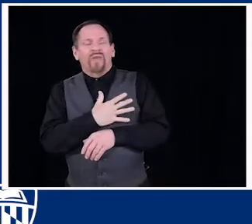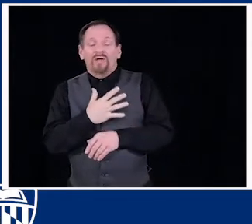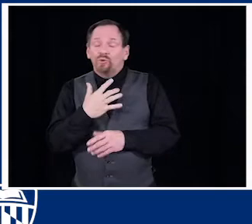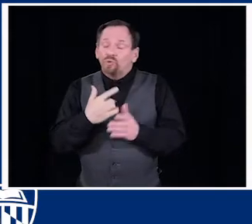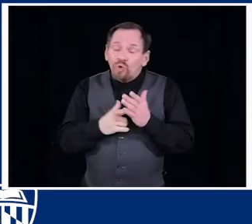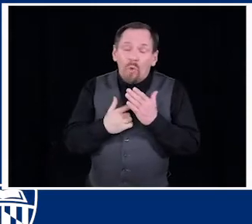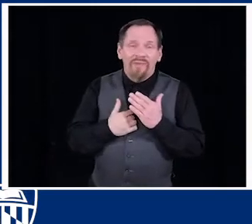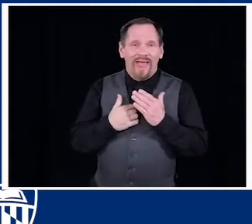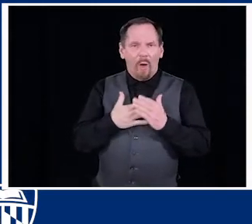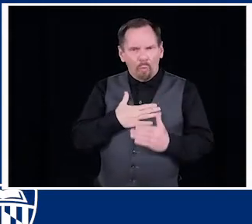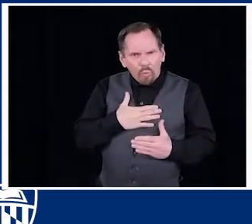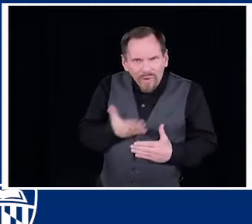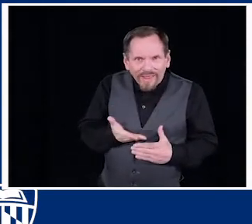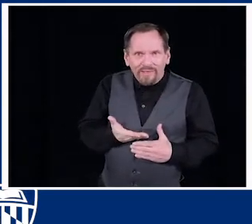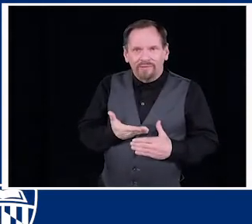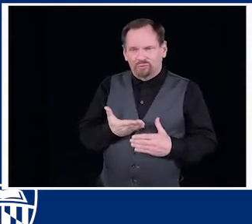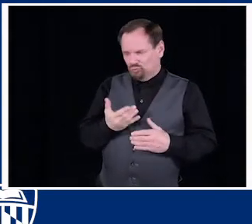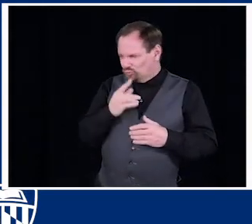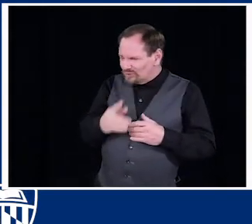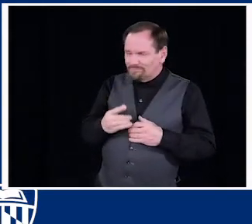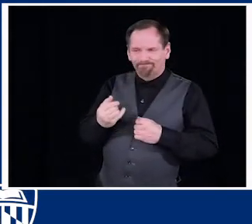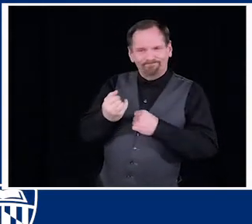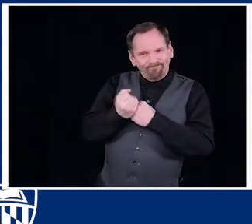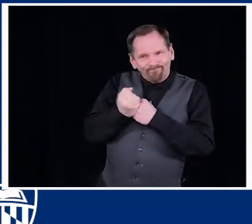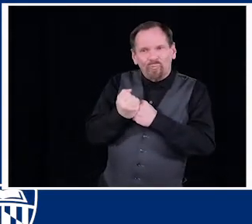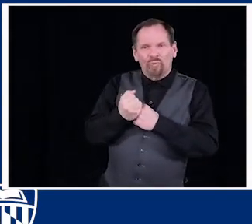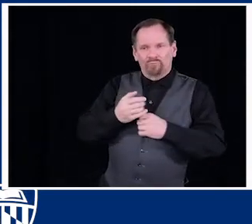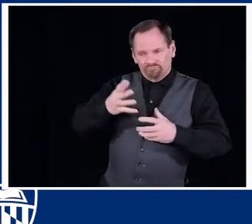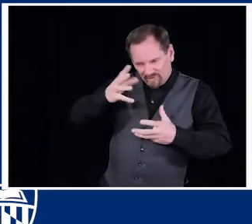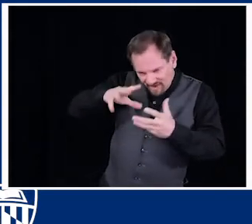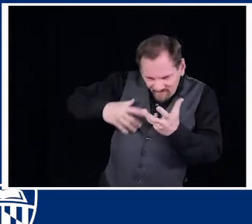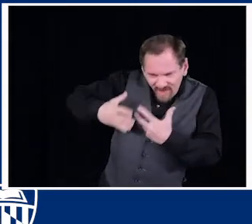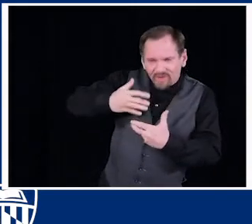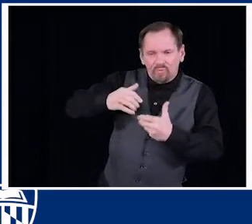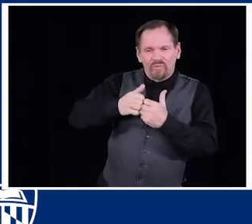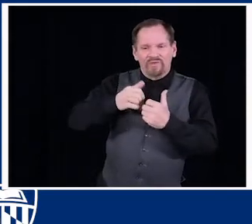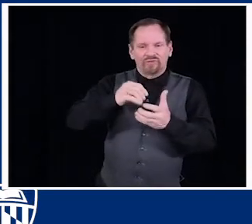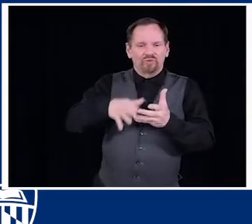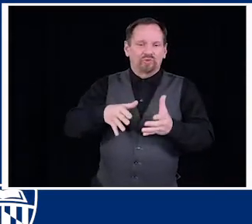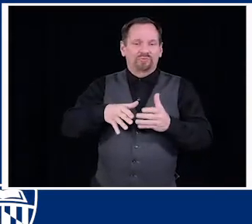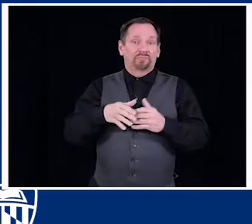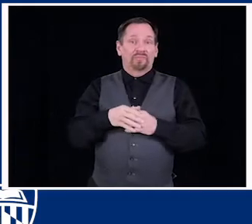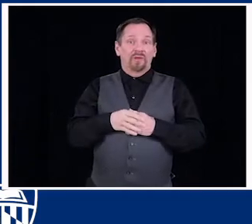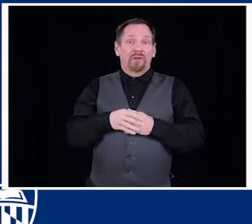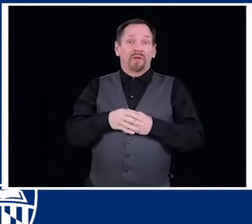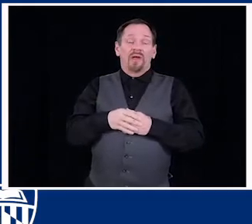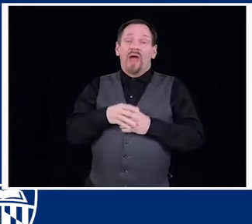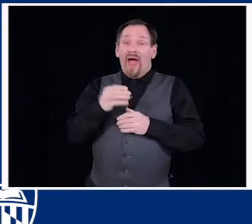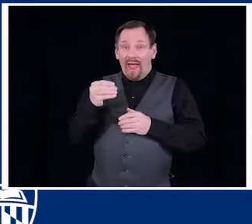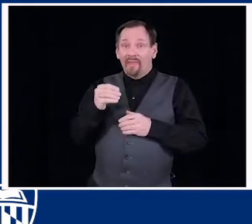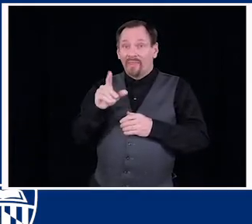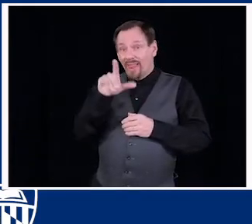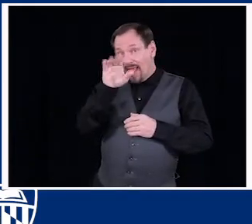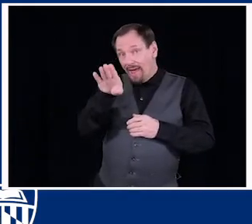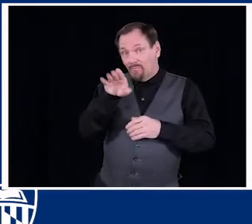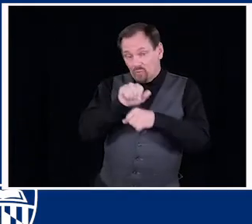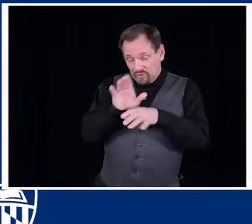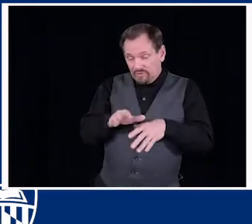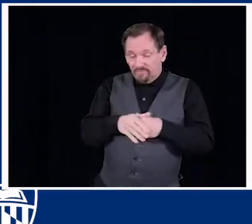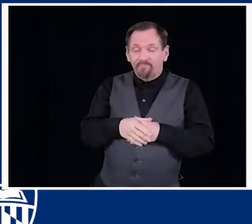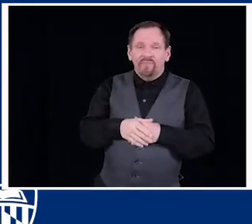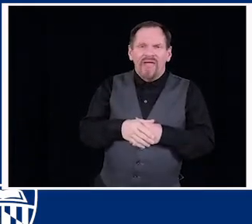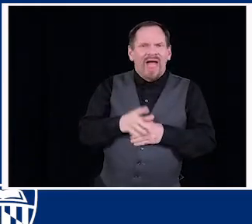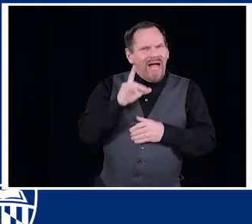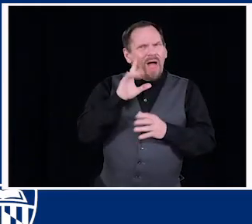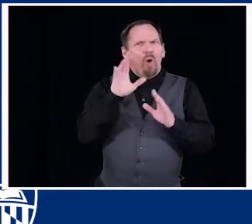willing he is to pour into his students and into the students that work in his lab. I hope through my